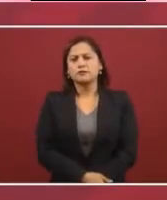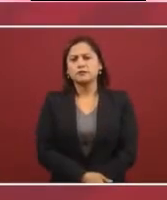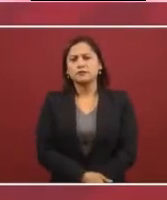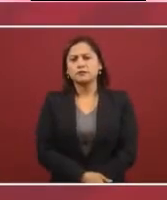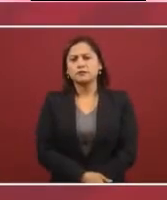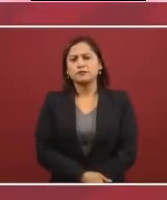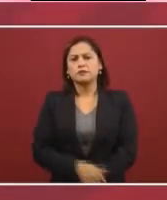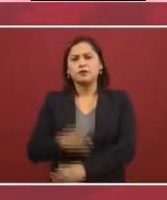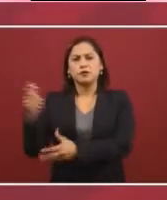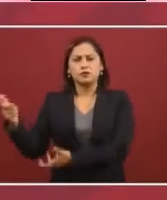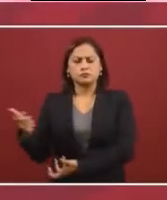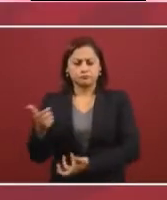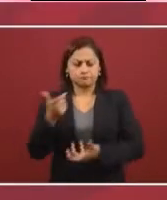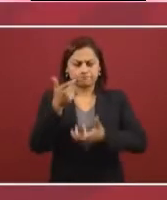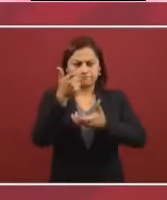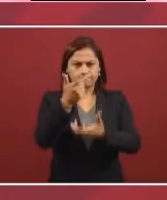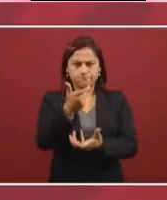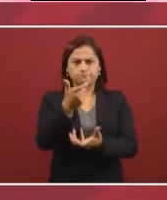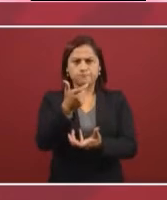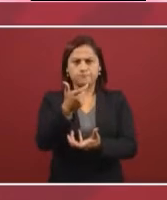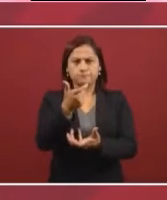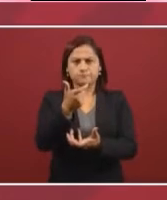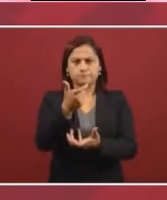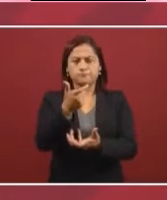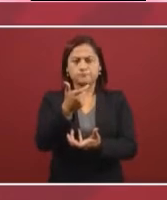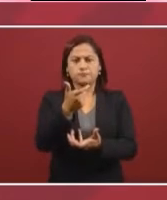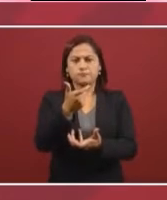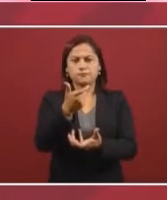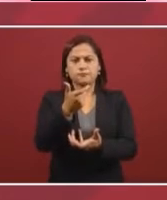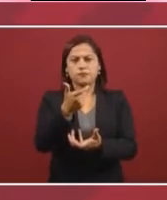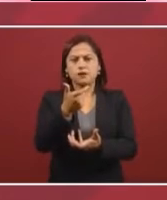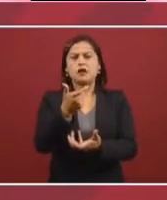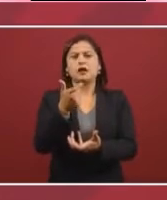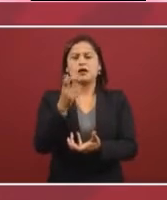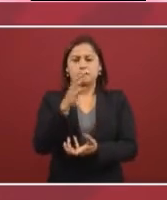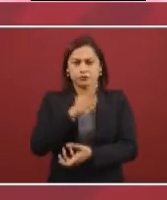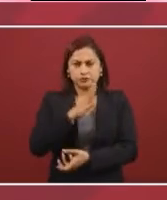fideicomisos. Yes, there are fideicomisos.